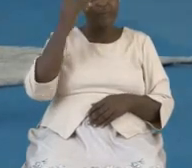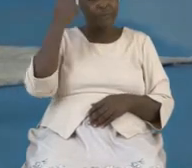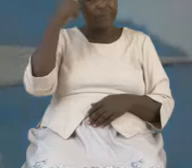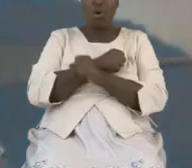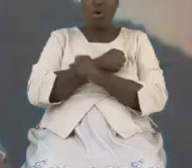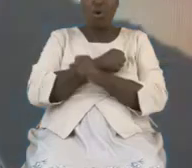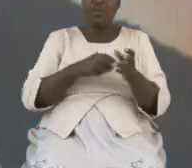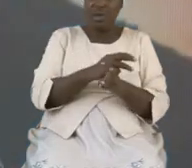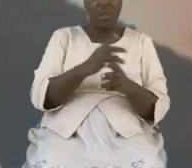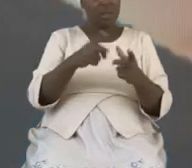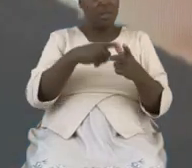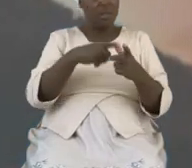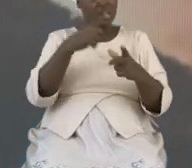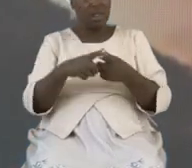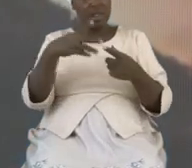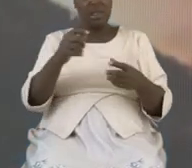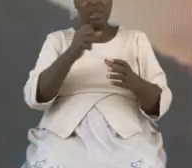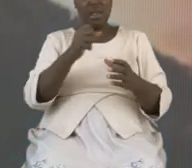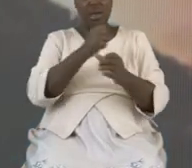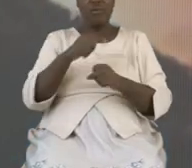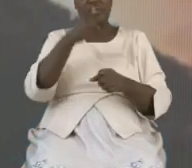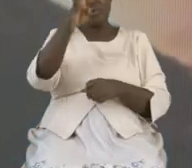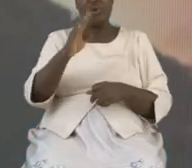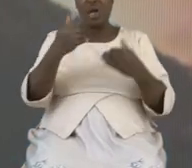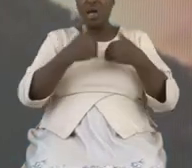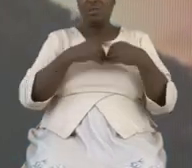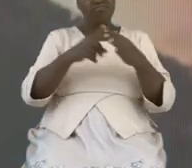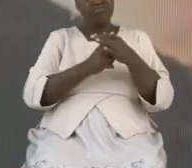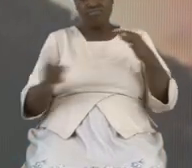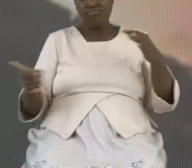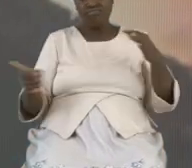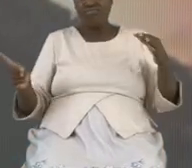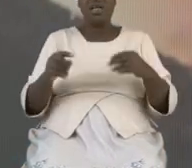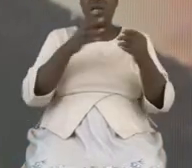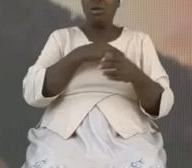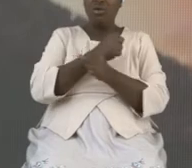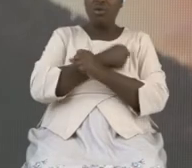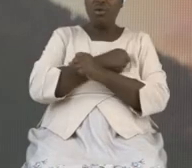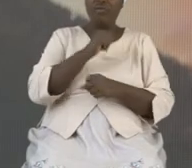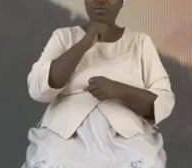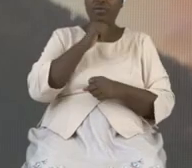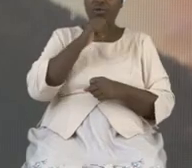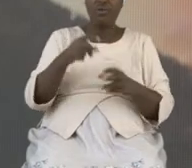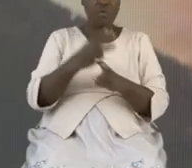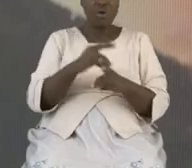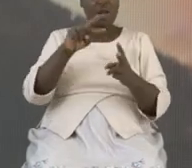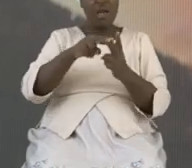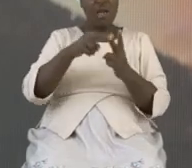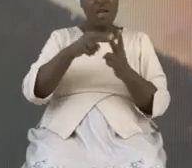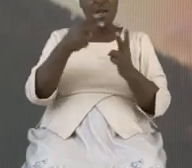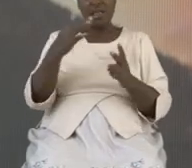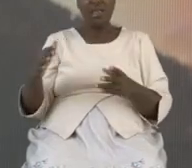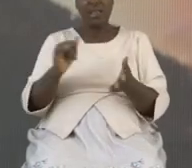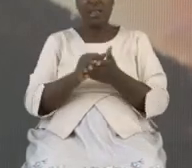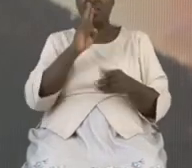the love of God has vanished. Love not the world, neither the things that are in the